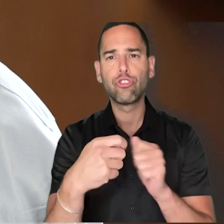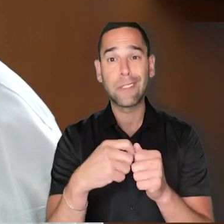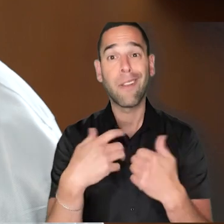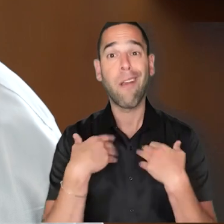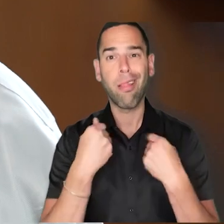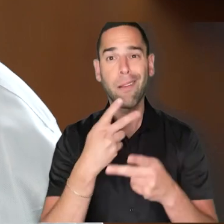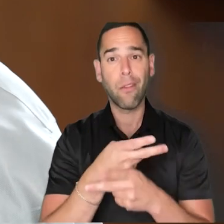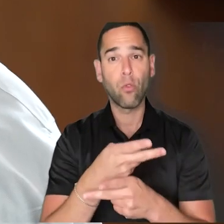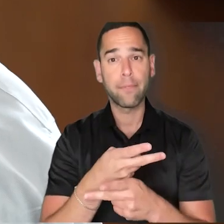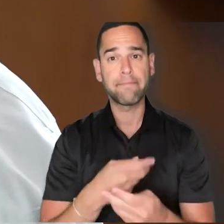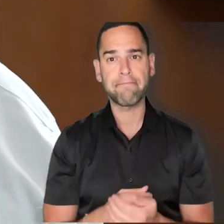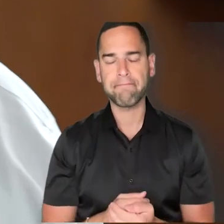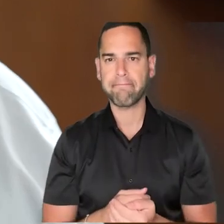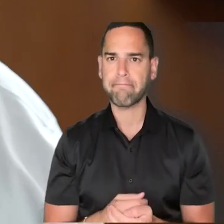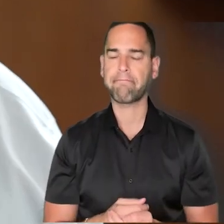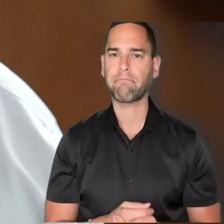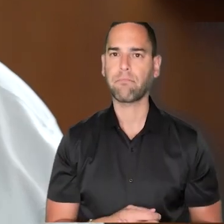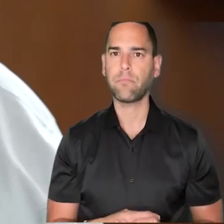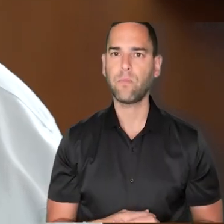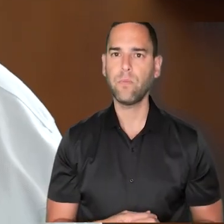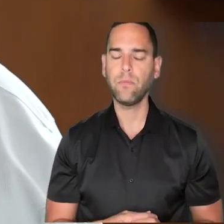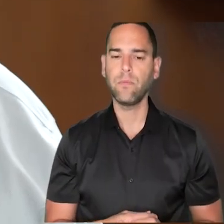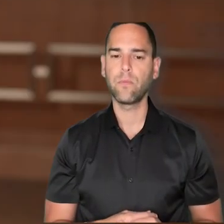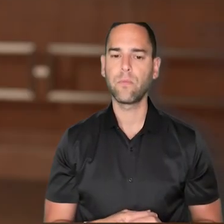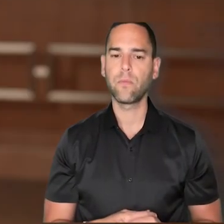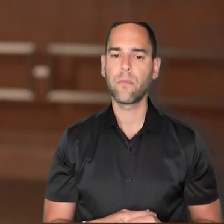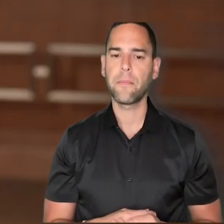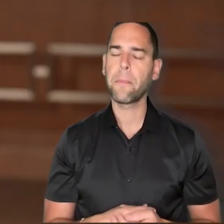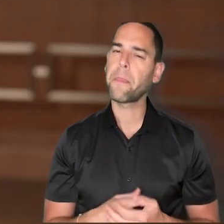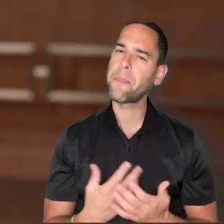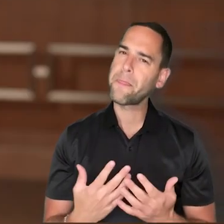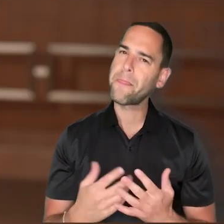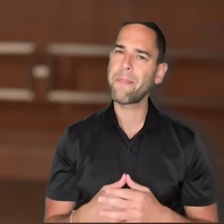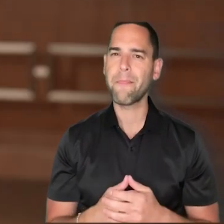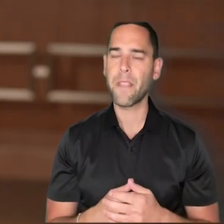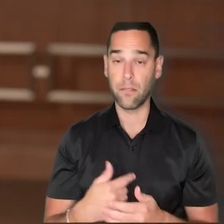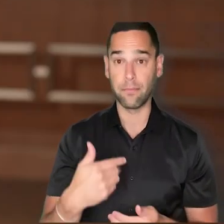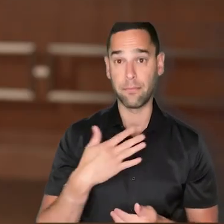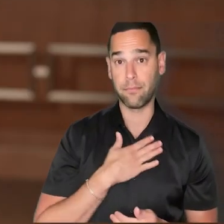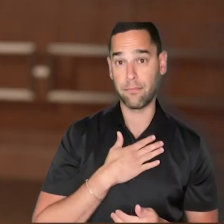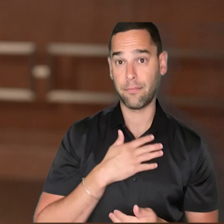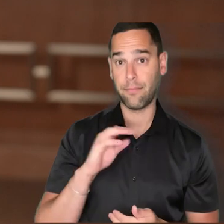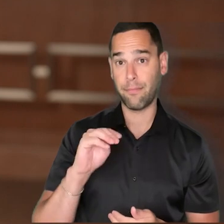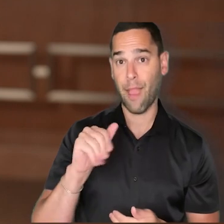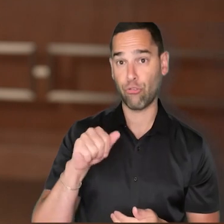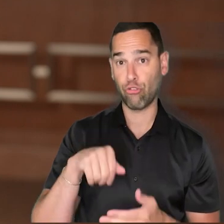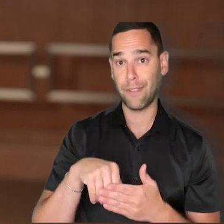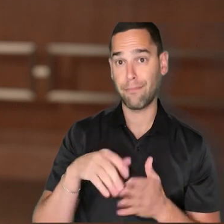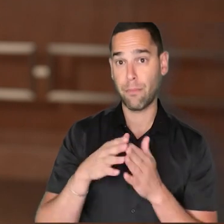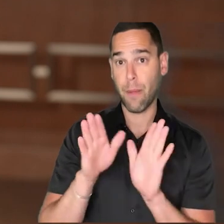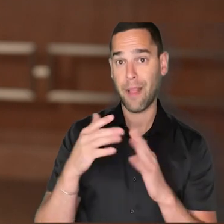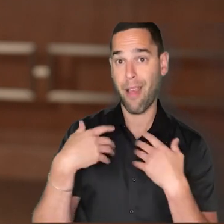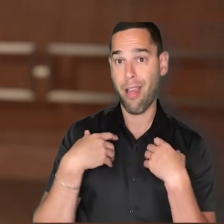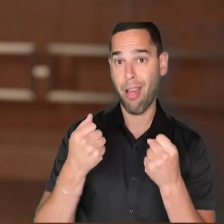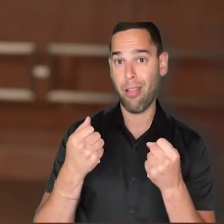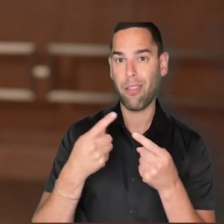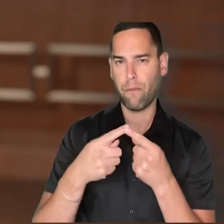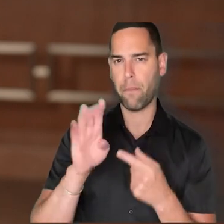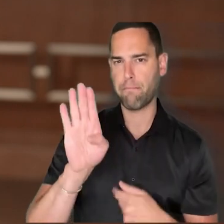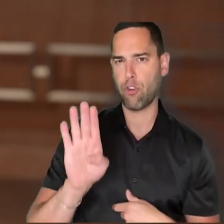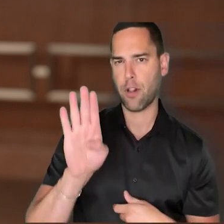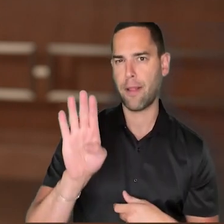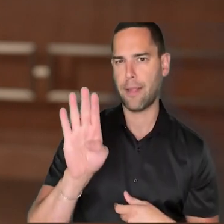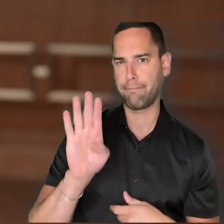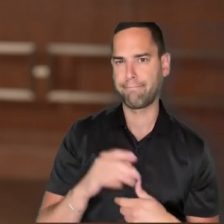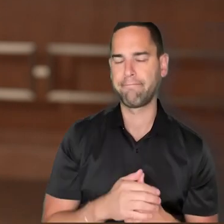changed, specifically in the healthcare system? So, you know, I have my master's in public health from Berkeley,